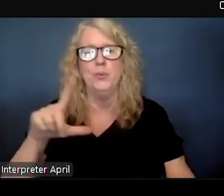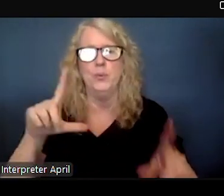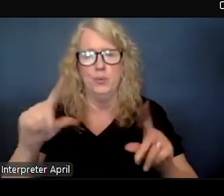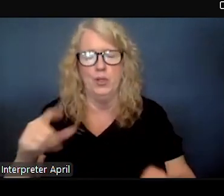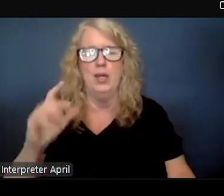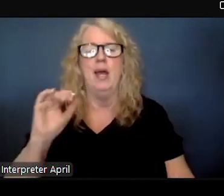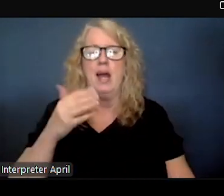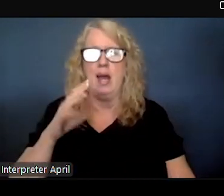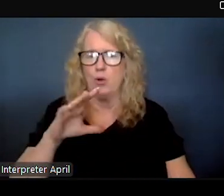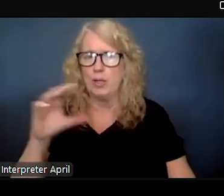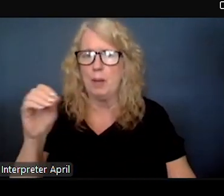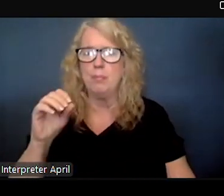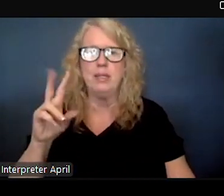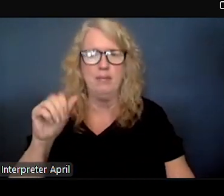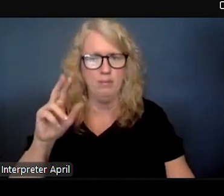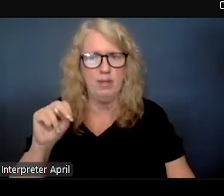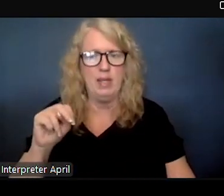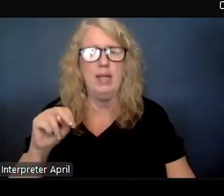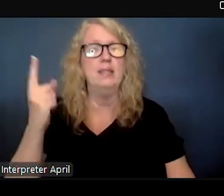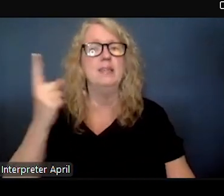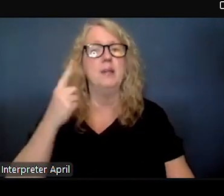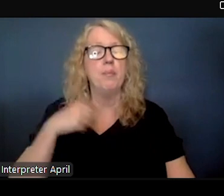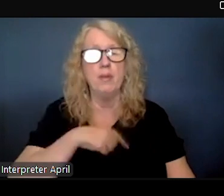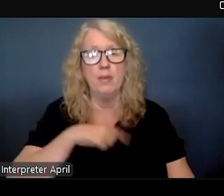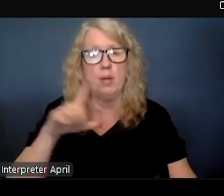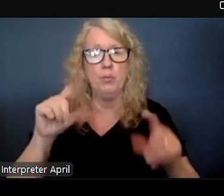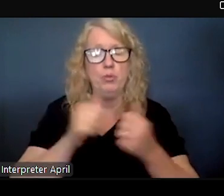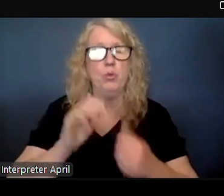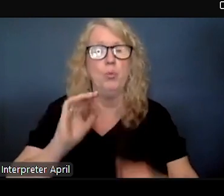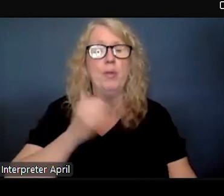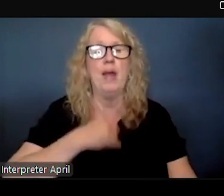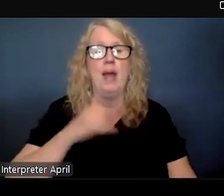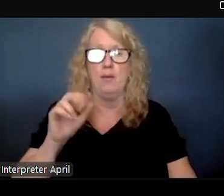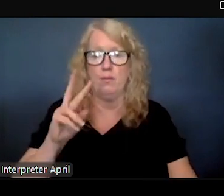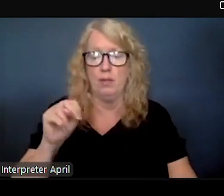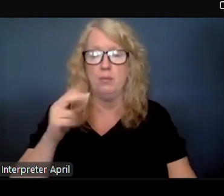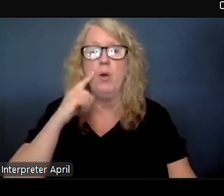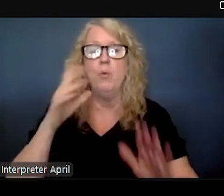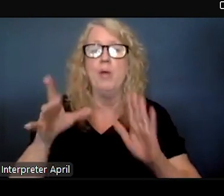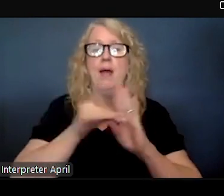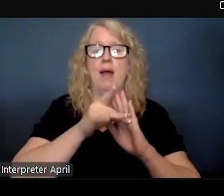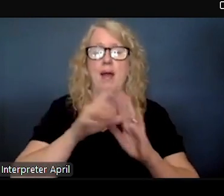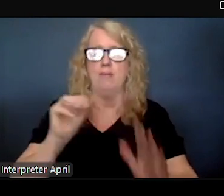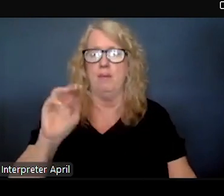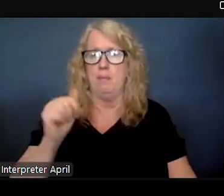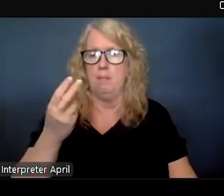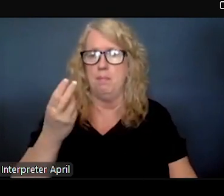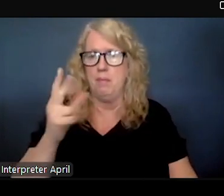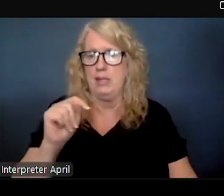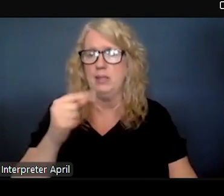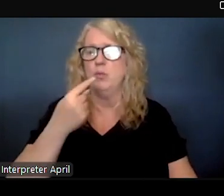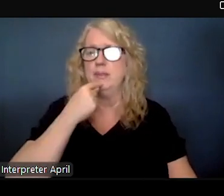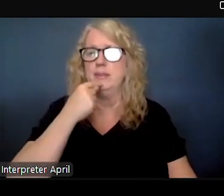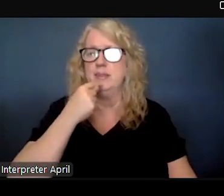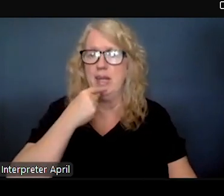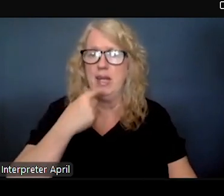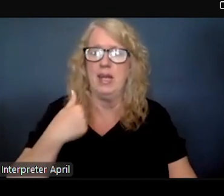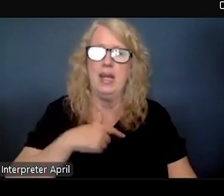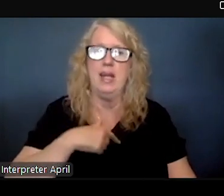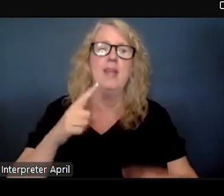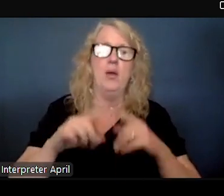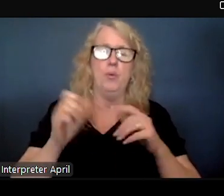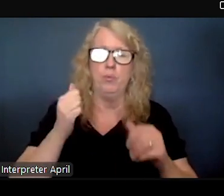company vans, and actually, something that we do with our vans is we have magnets that say that we're Aspire